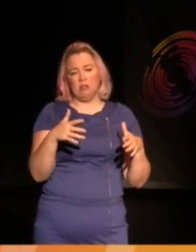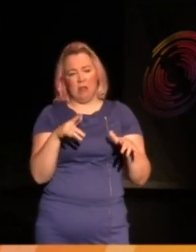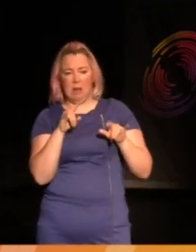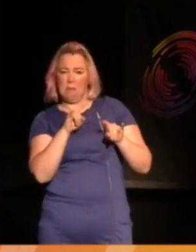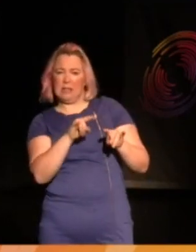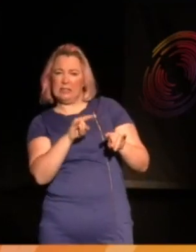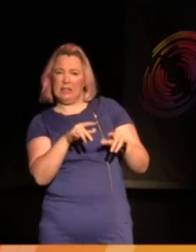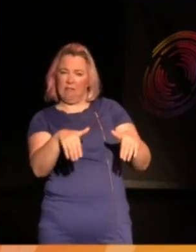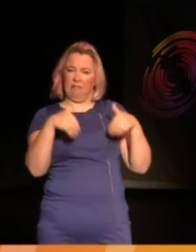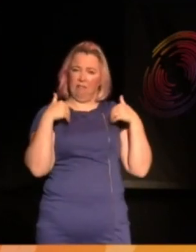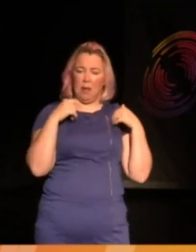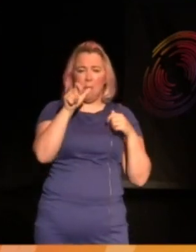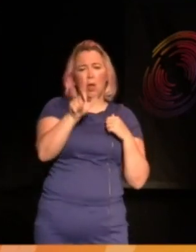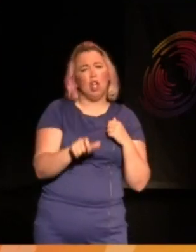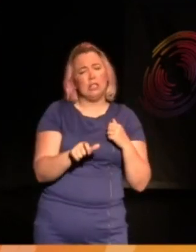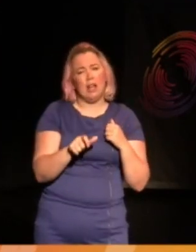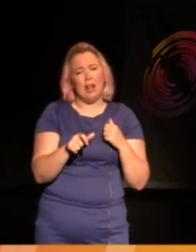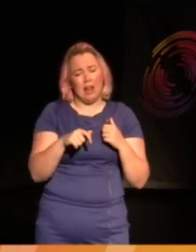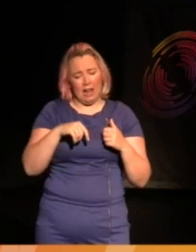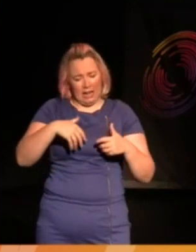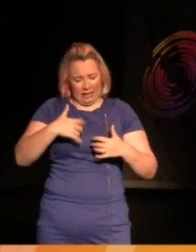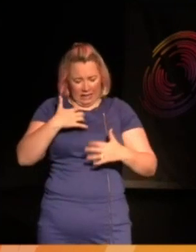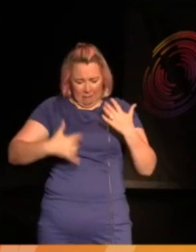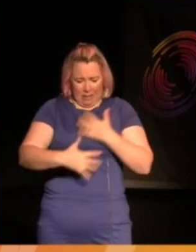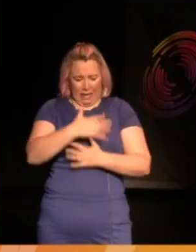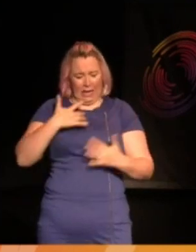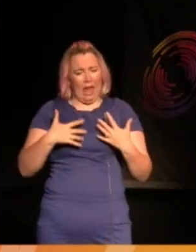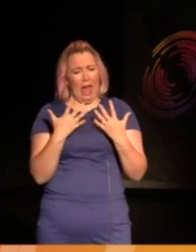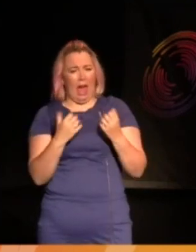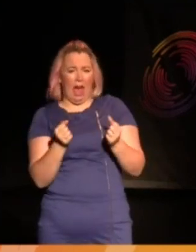very reasonable stuff in me.